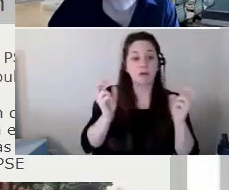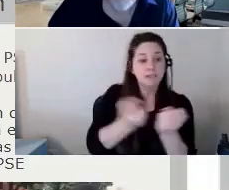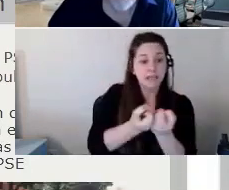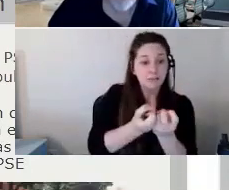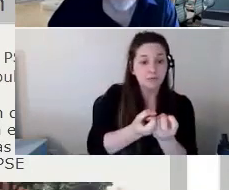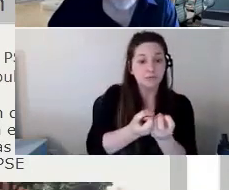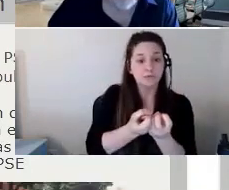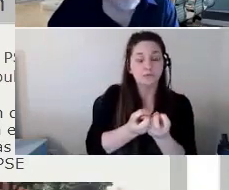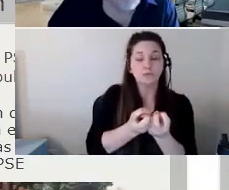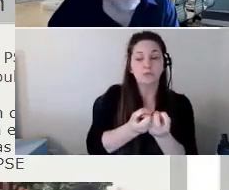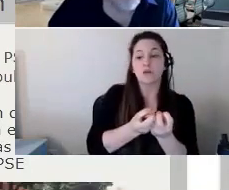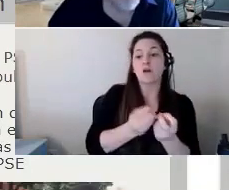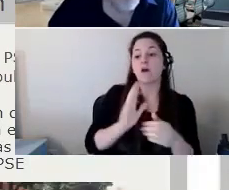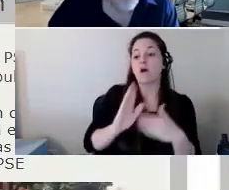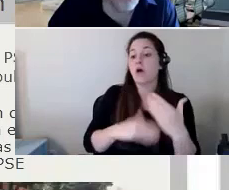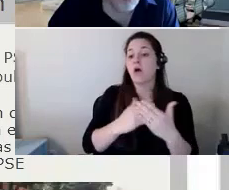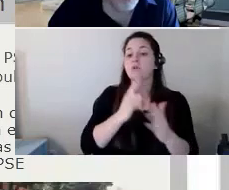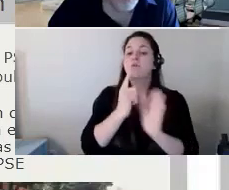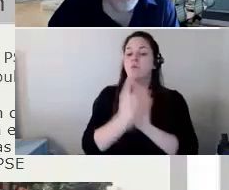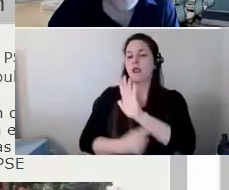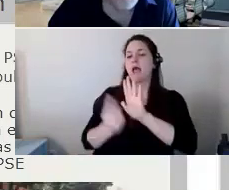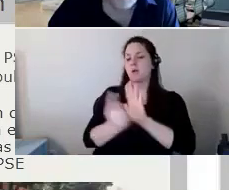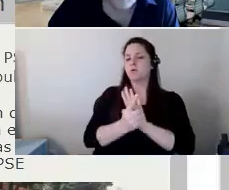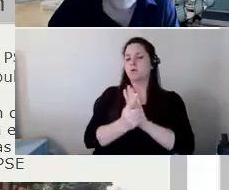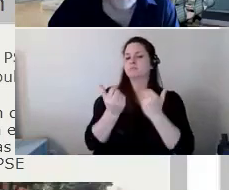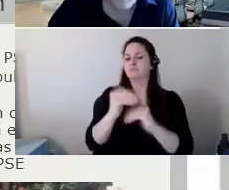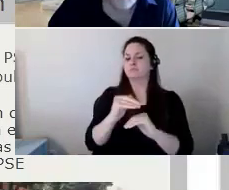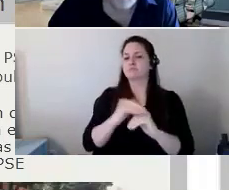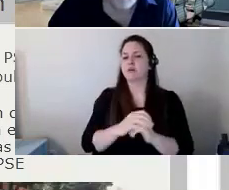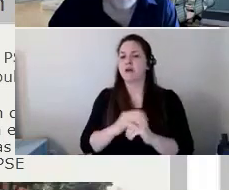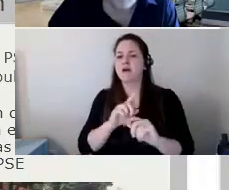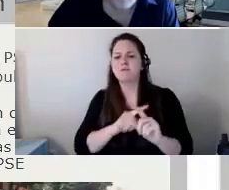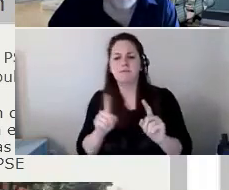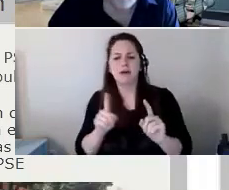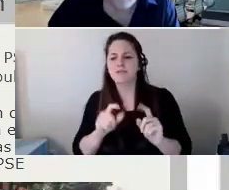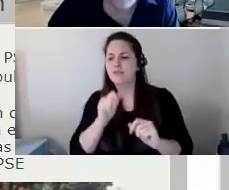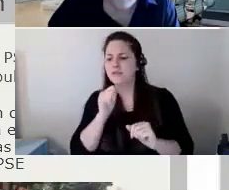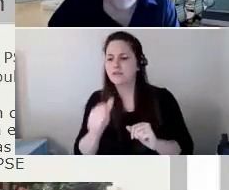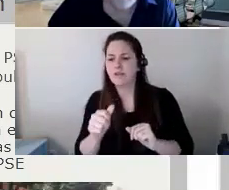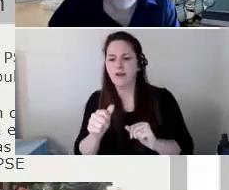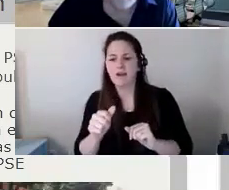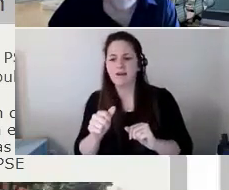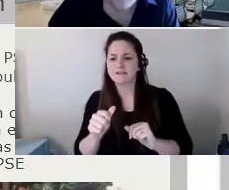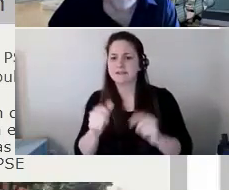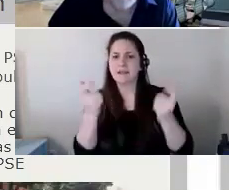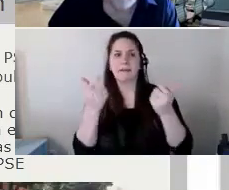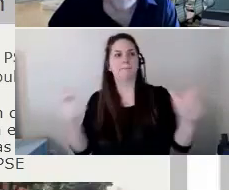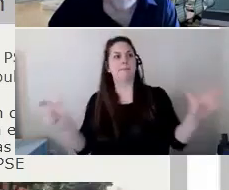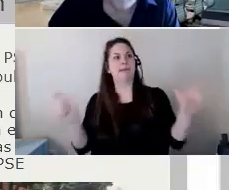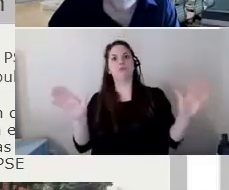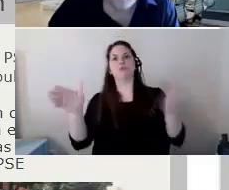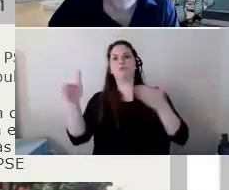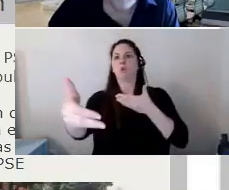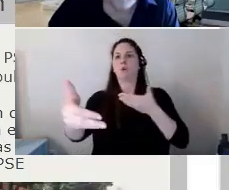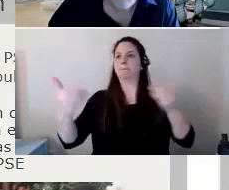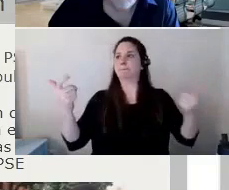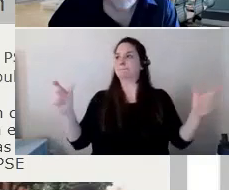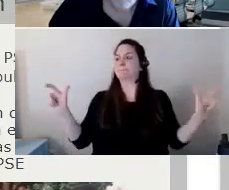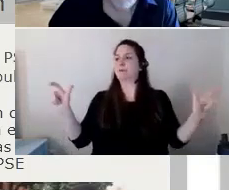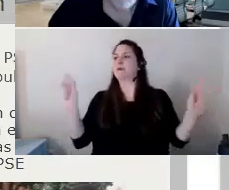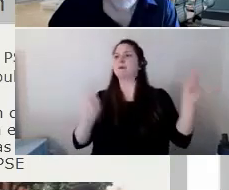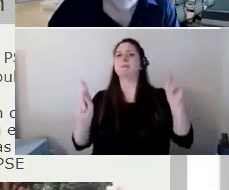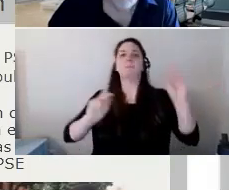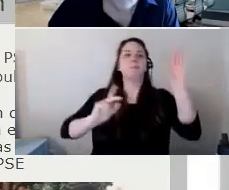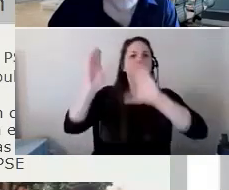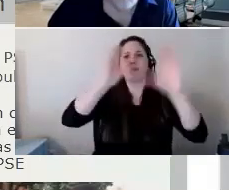are all 1 hour sessions, but they are not in a big room that anyone is looking for